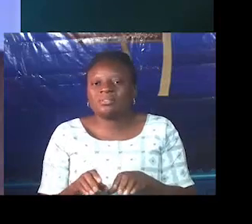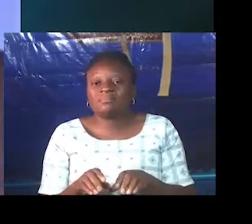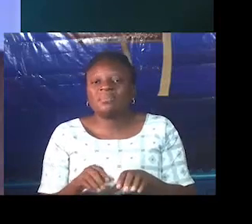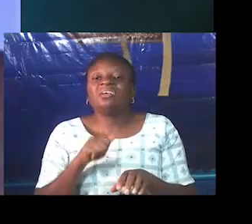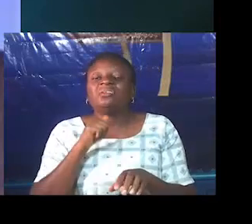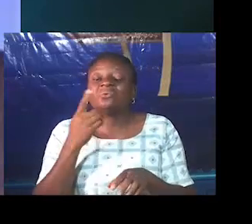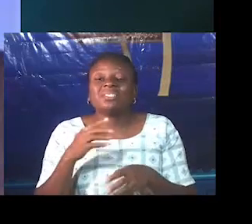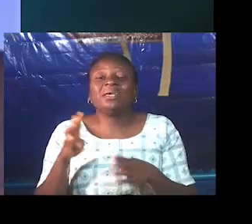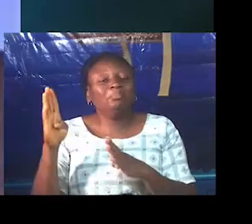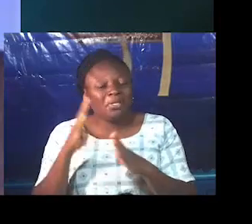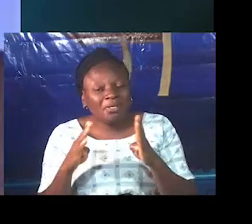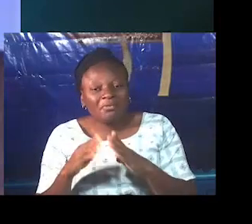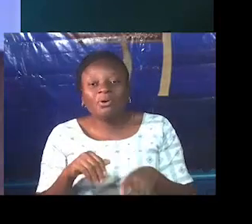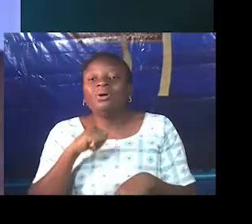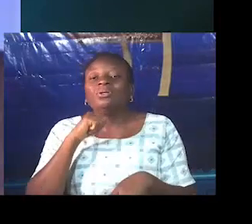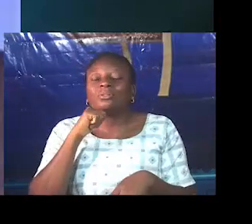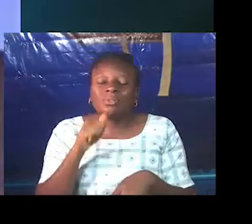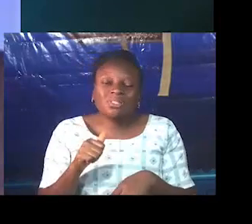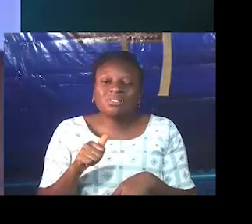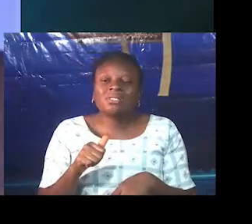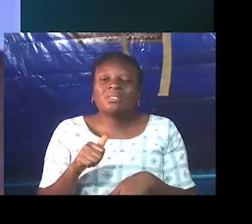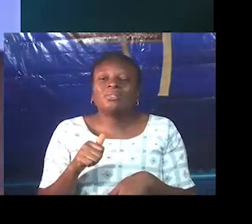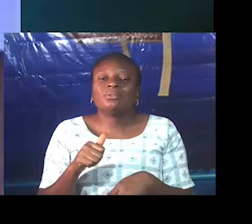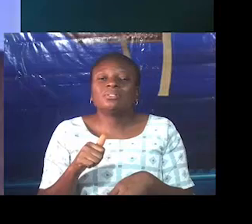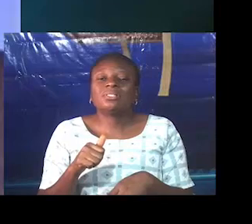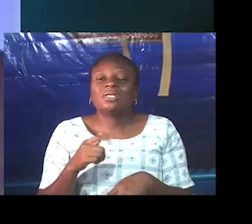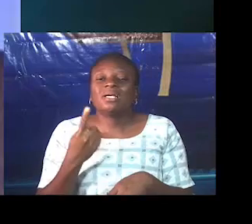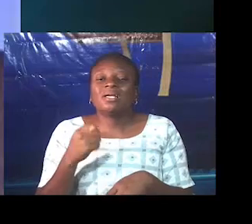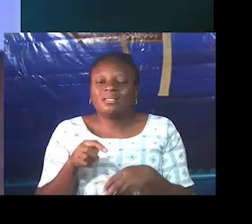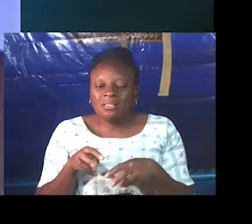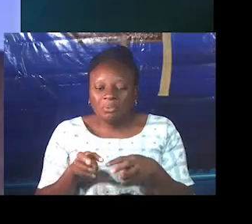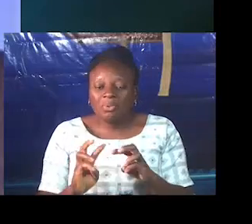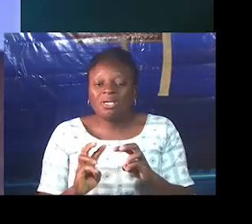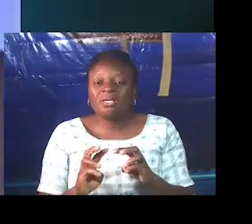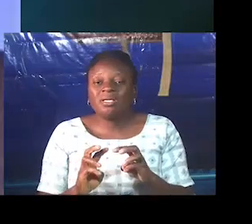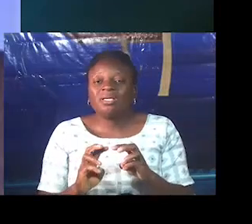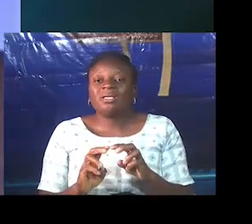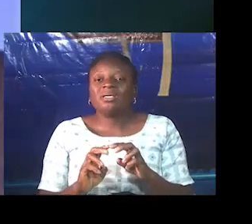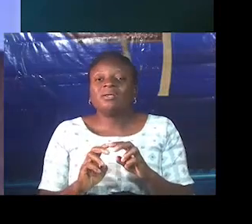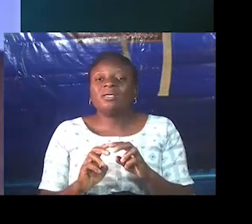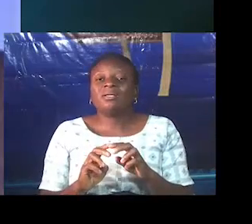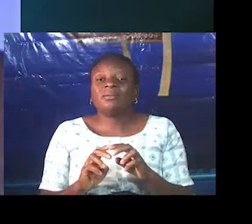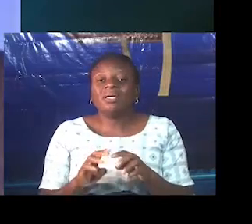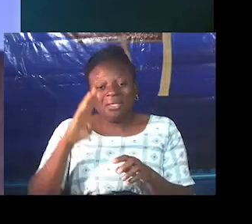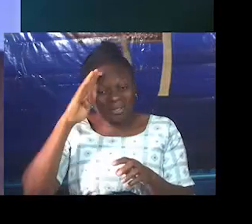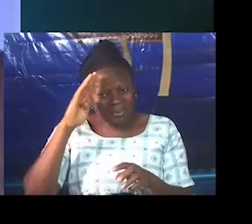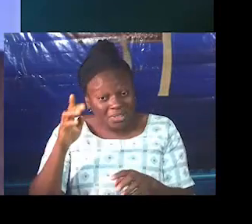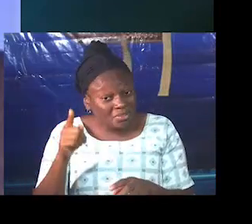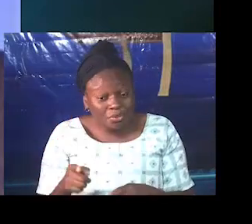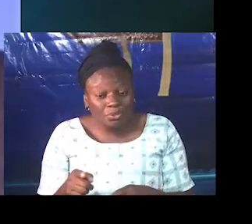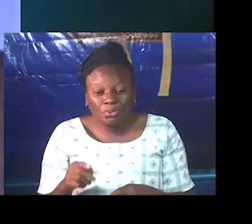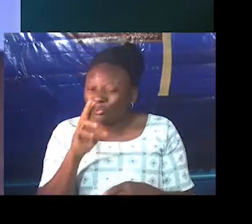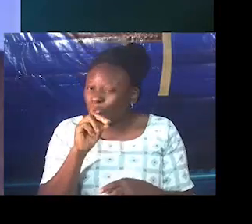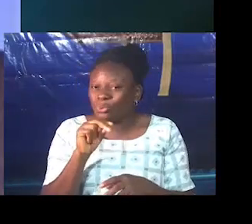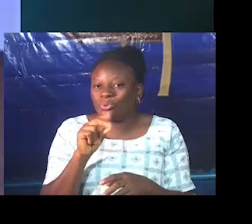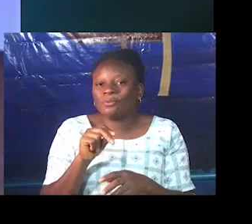God's will in your life? If the will of God for you is that sister, wait for God to bring her. So the first thing I